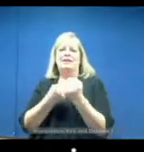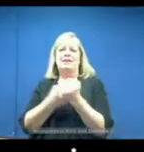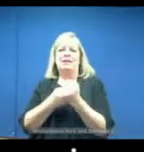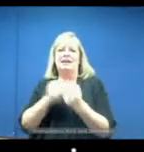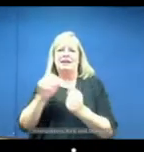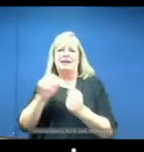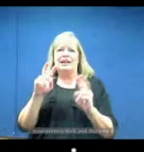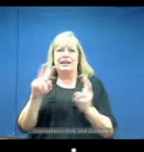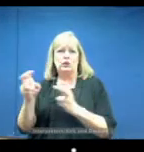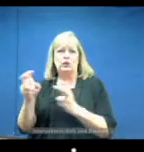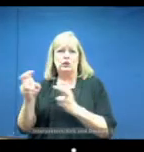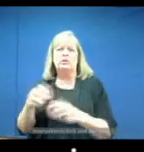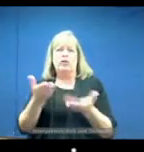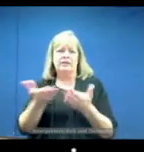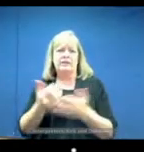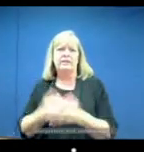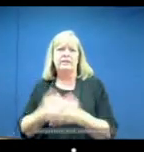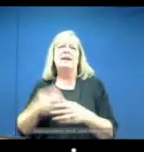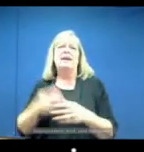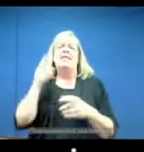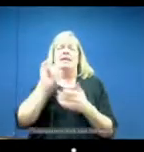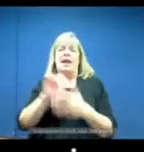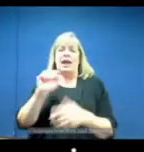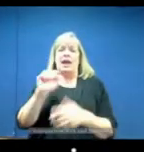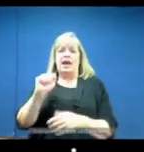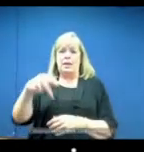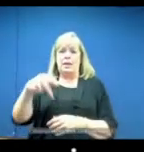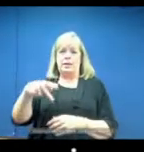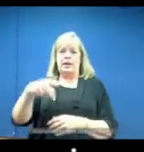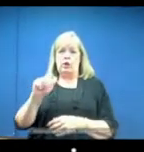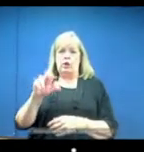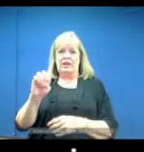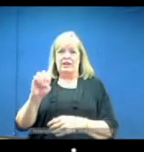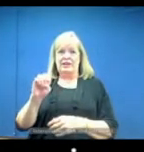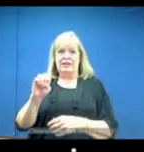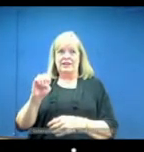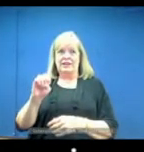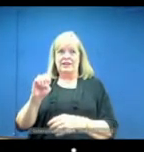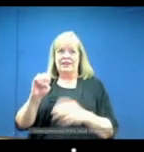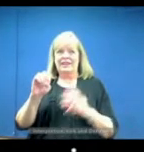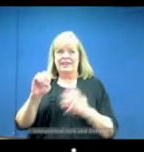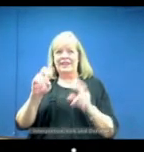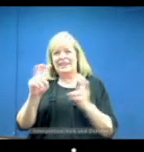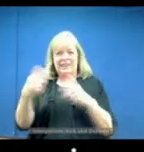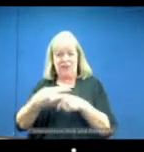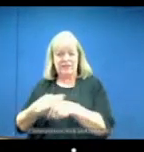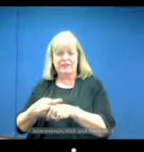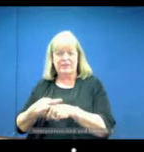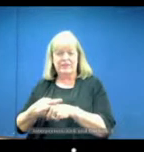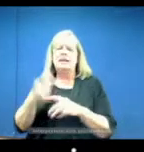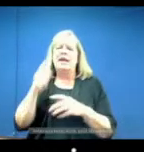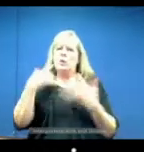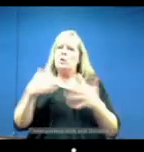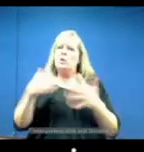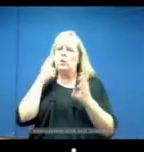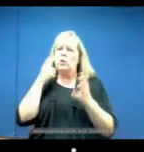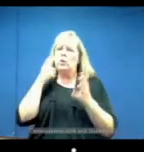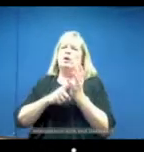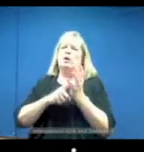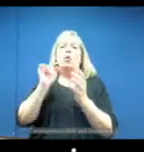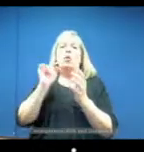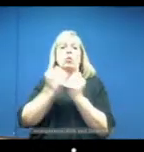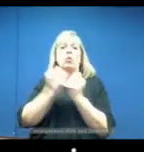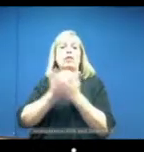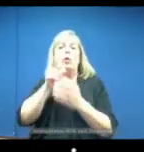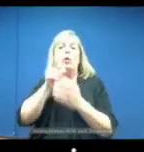be more pronounced, meaning that as a proceedings interpreter, you need to be more careful in preparing with both sides